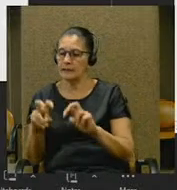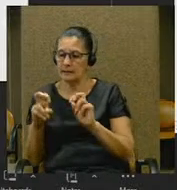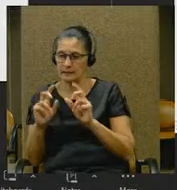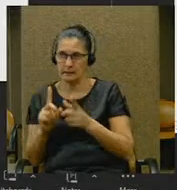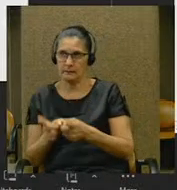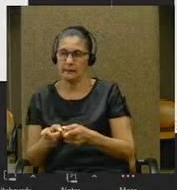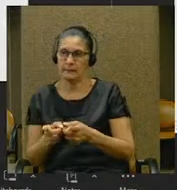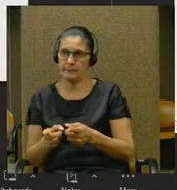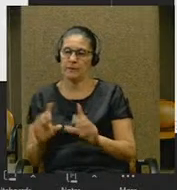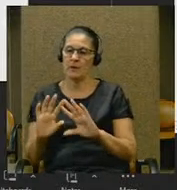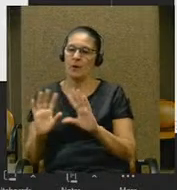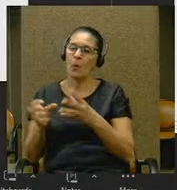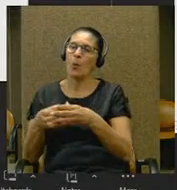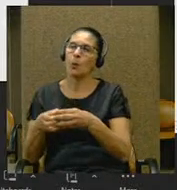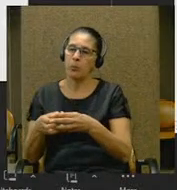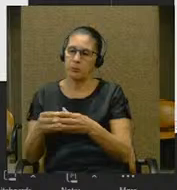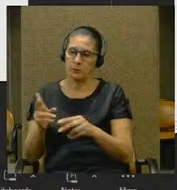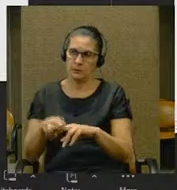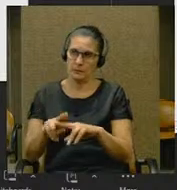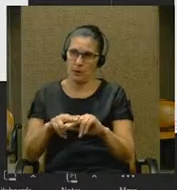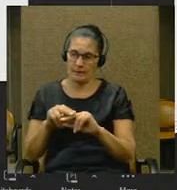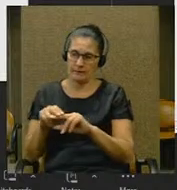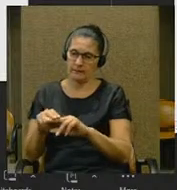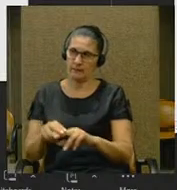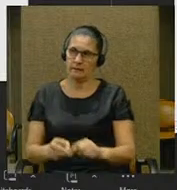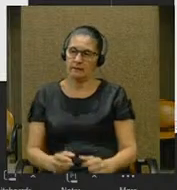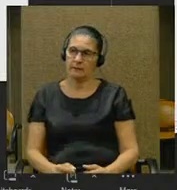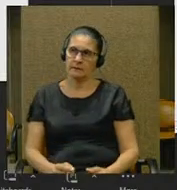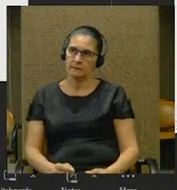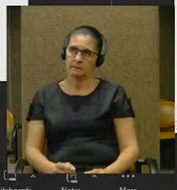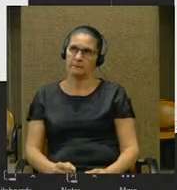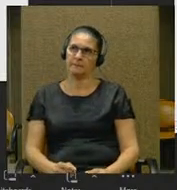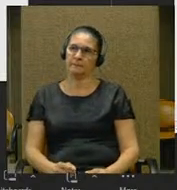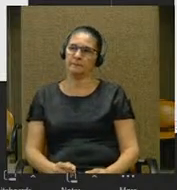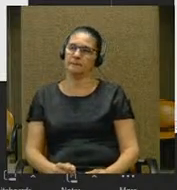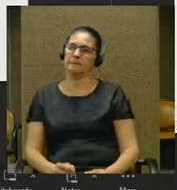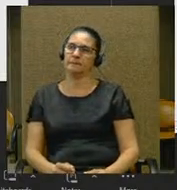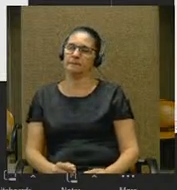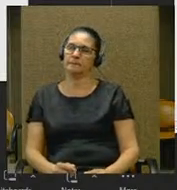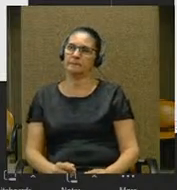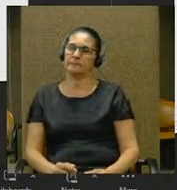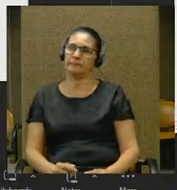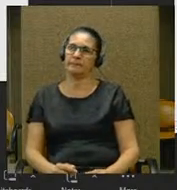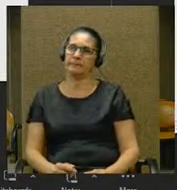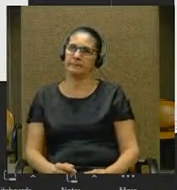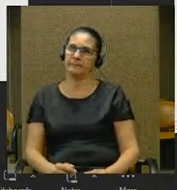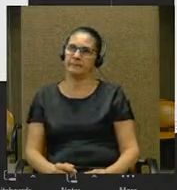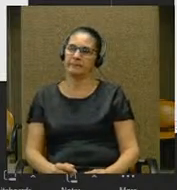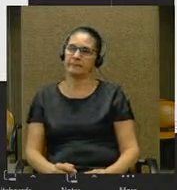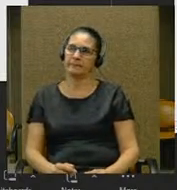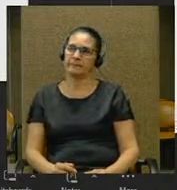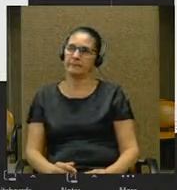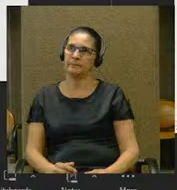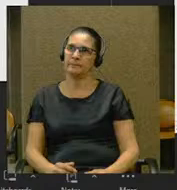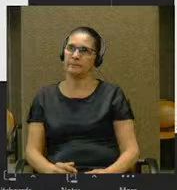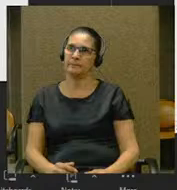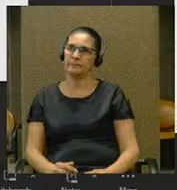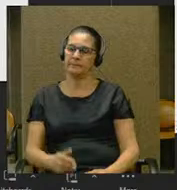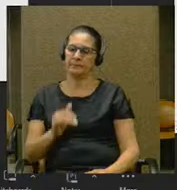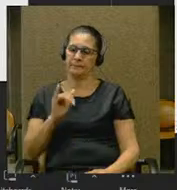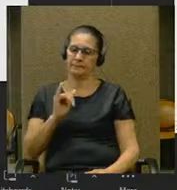groups of deaths and has established 2 death panel reviews, which I've listed here, which describe in detail